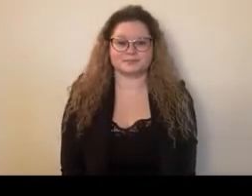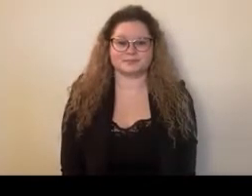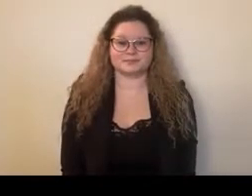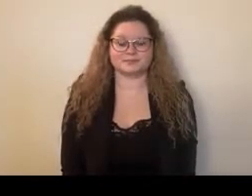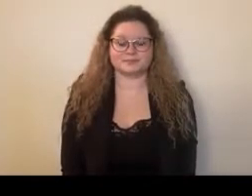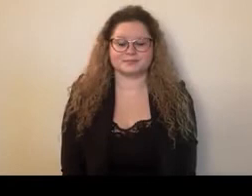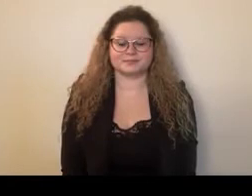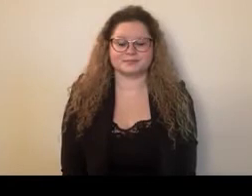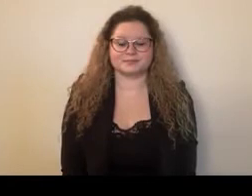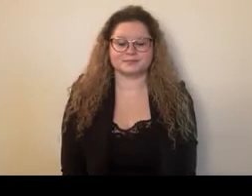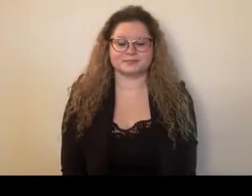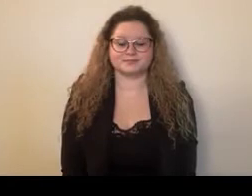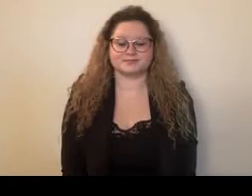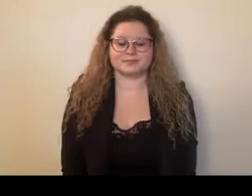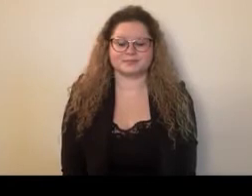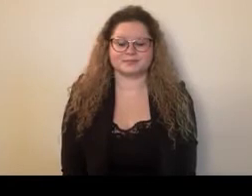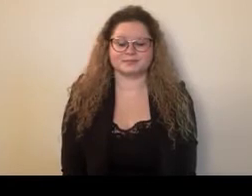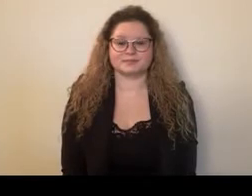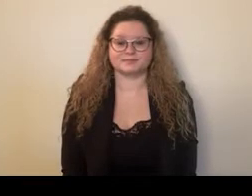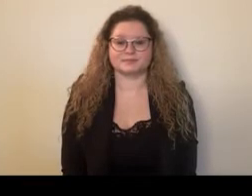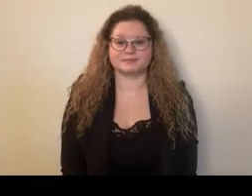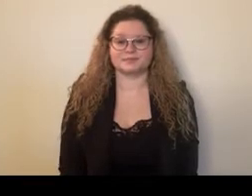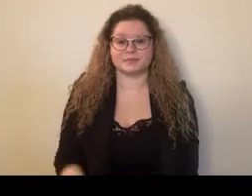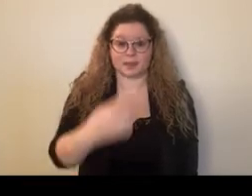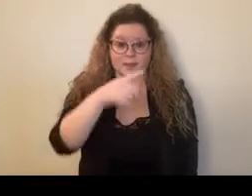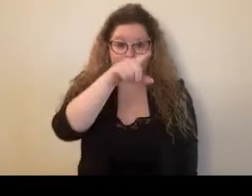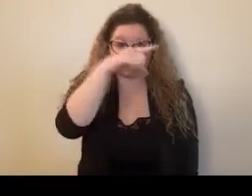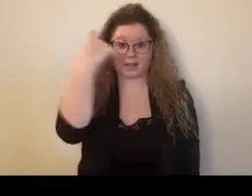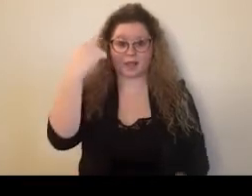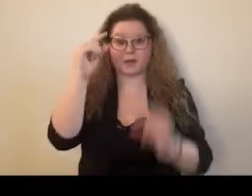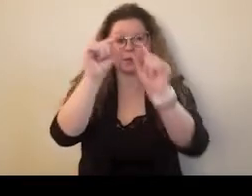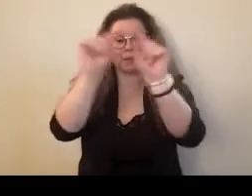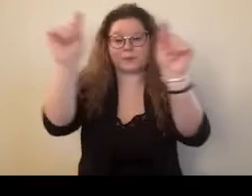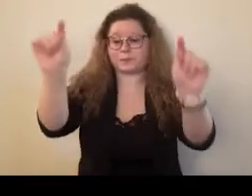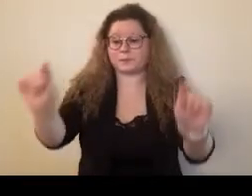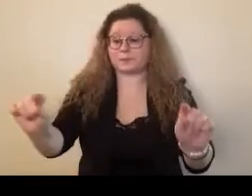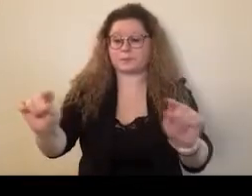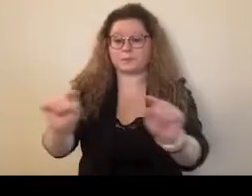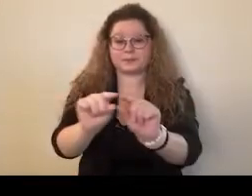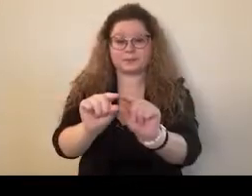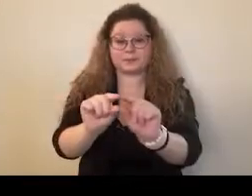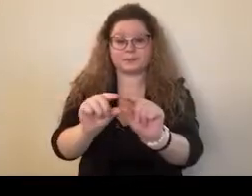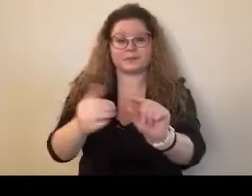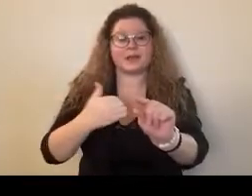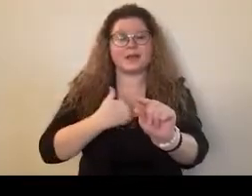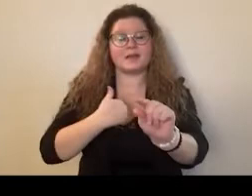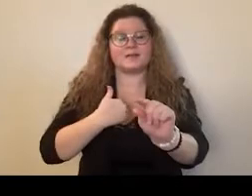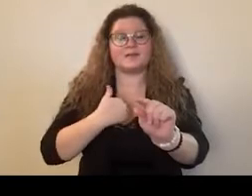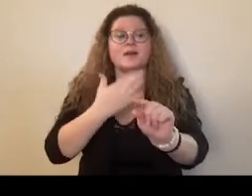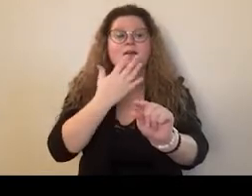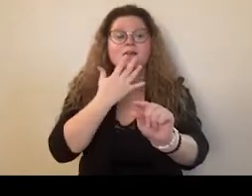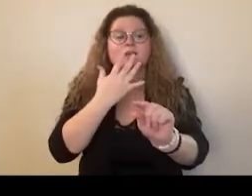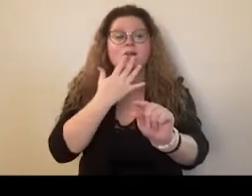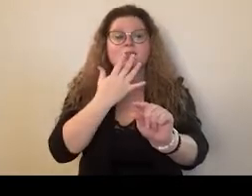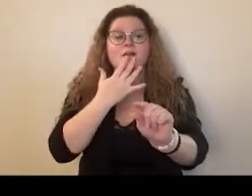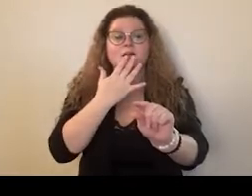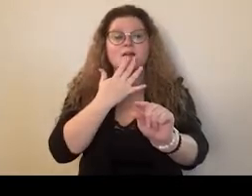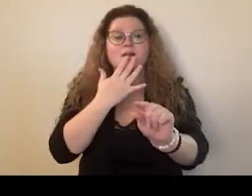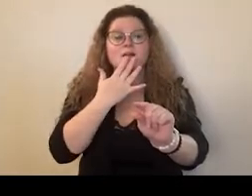A black frame holds a white mat, in which there's a colour photograph of used dancing